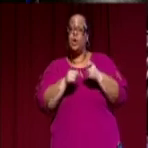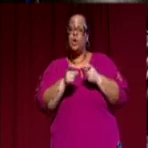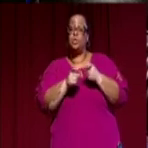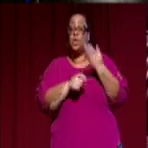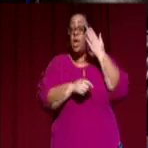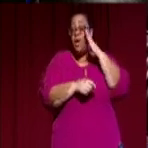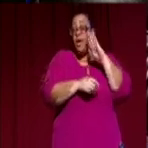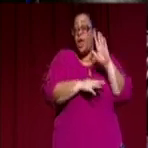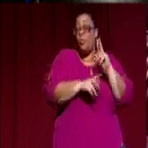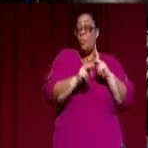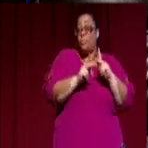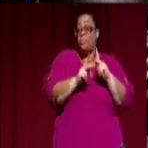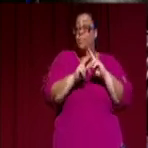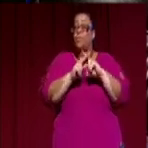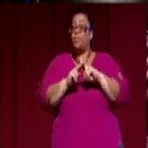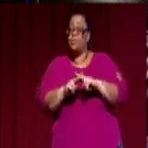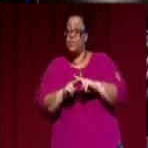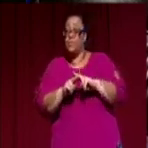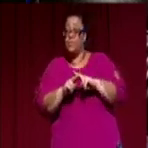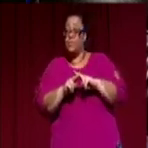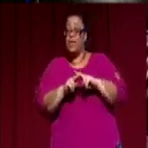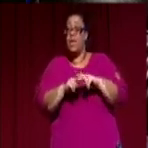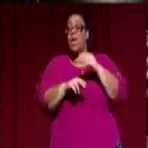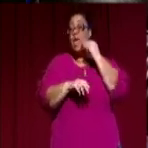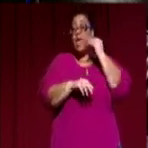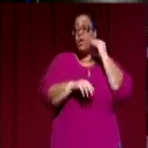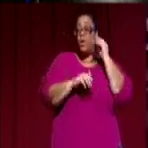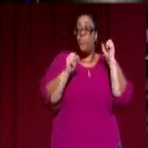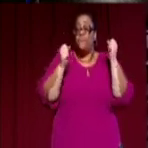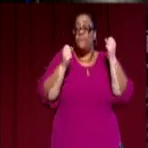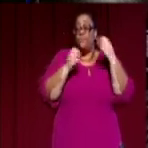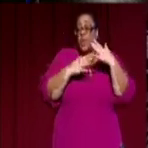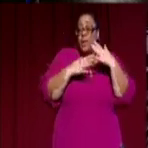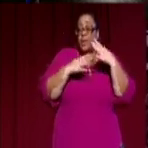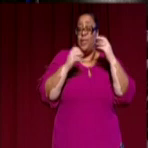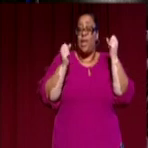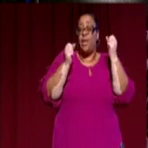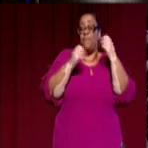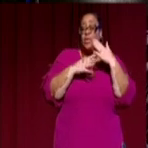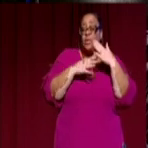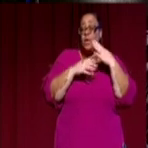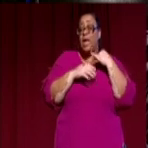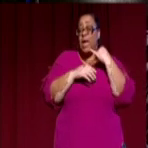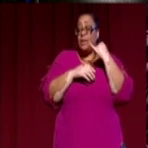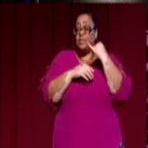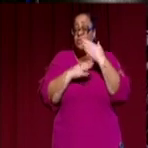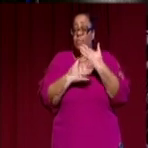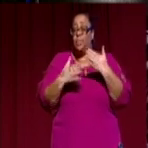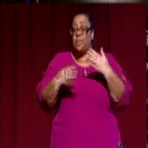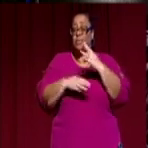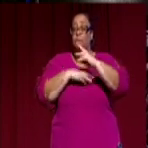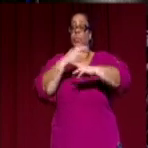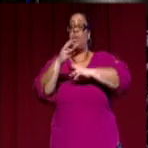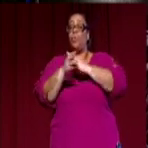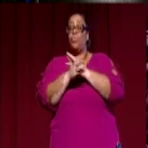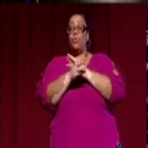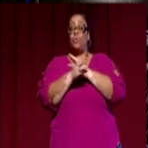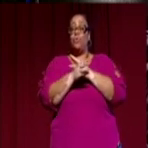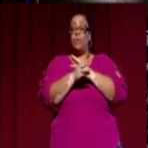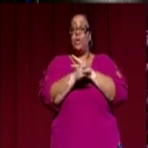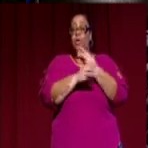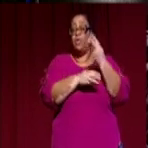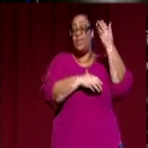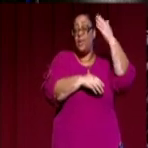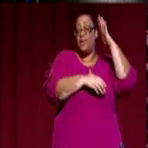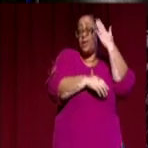don't want people sitting at home frightened and fearful as if some things are happening in our world that God does not